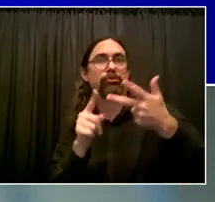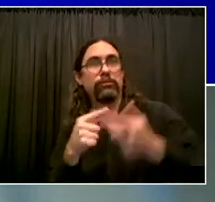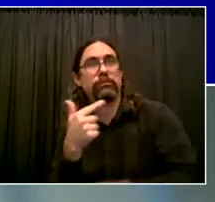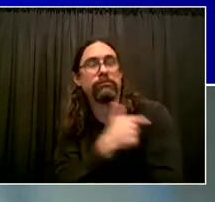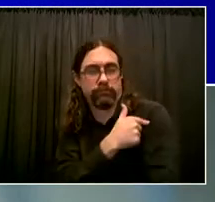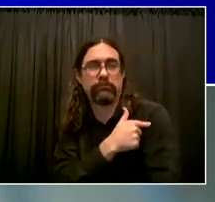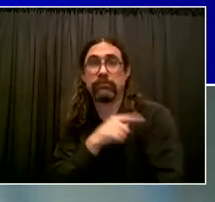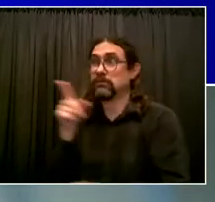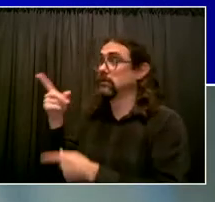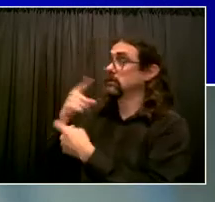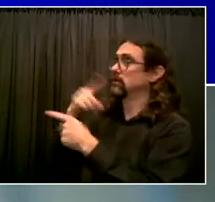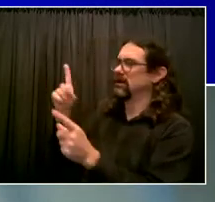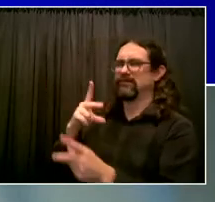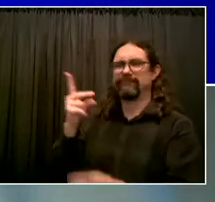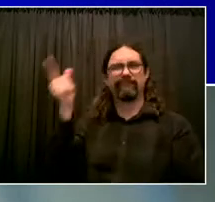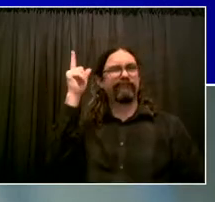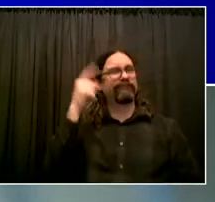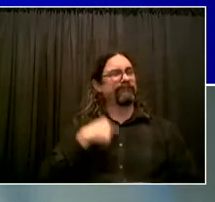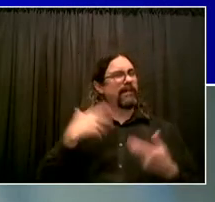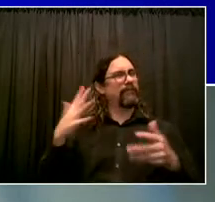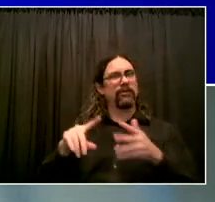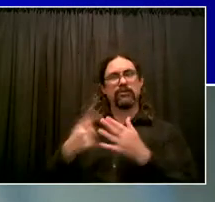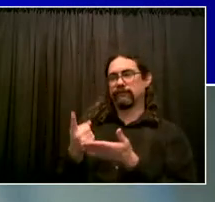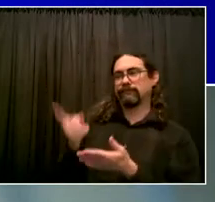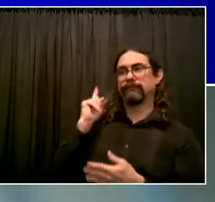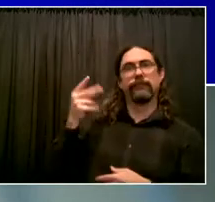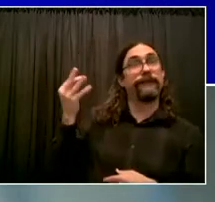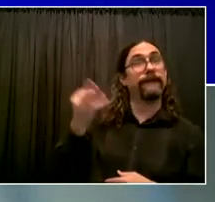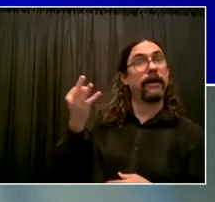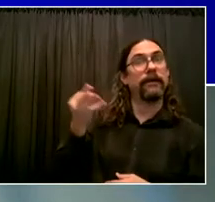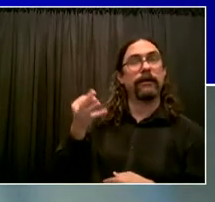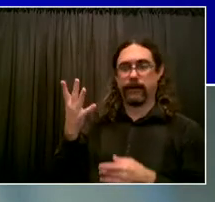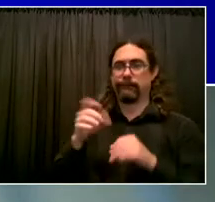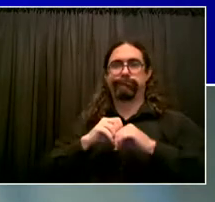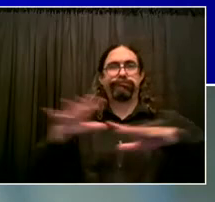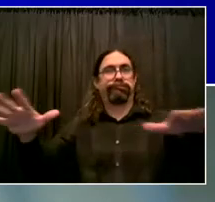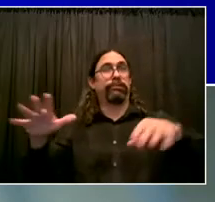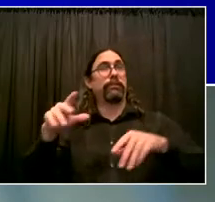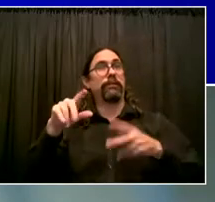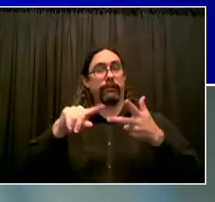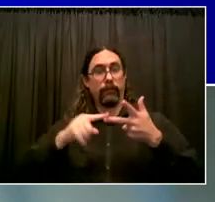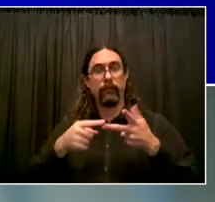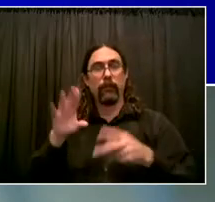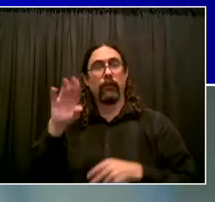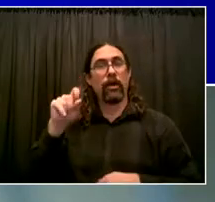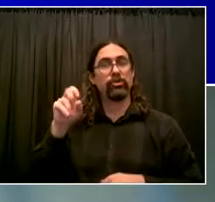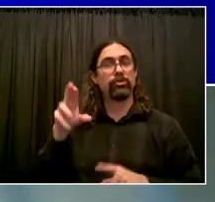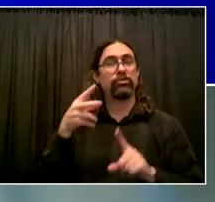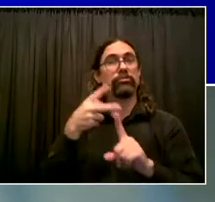effort began, with the previous announcements that we received from the CDC, there have been almost